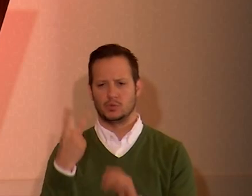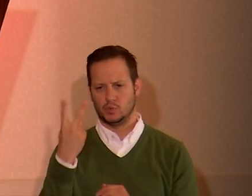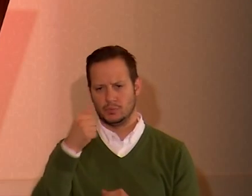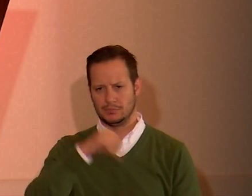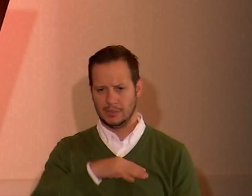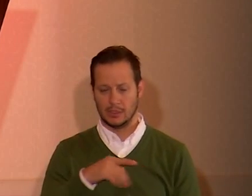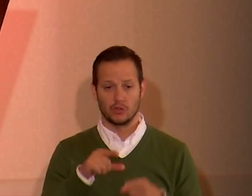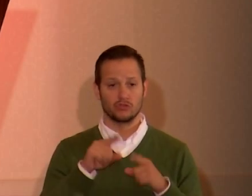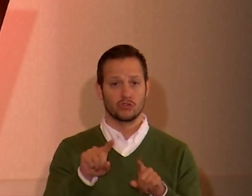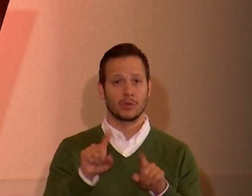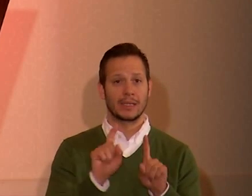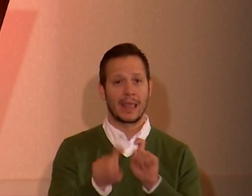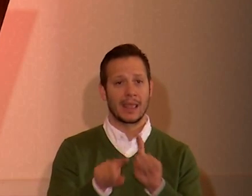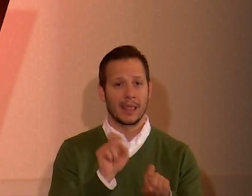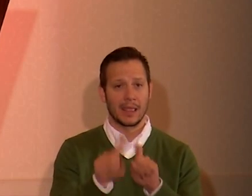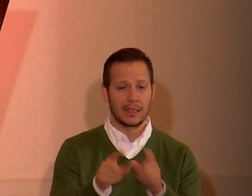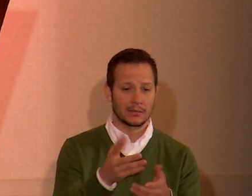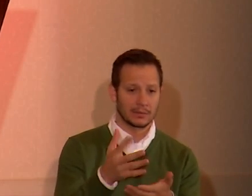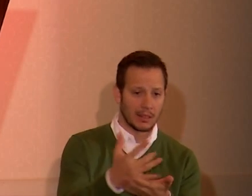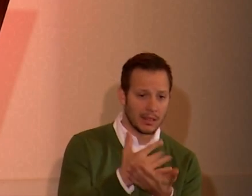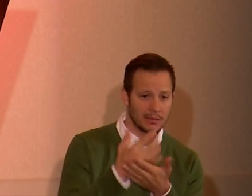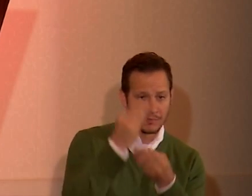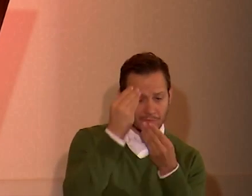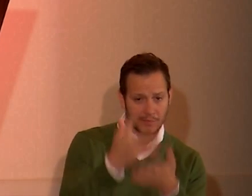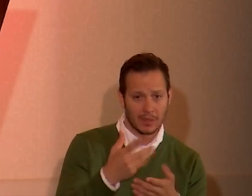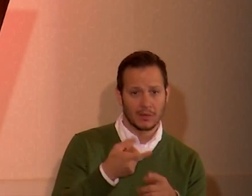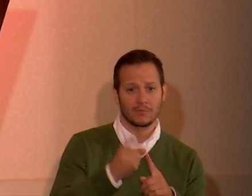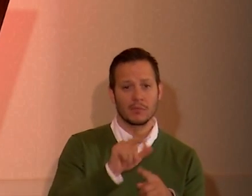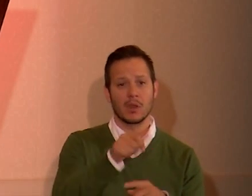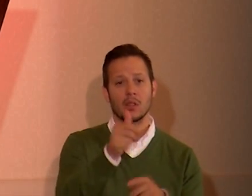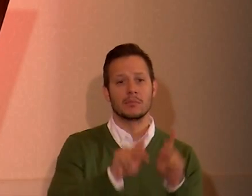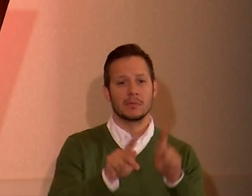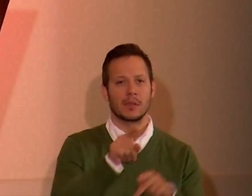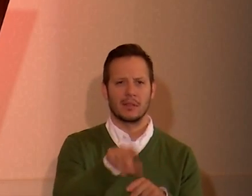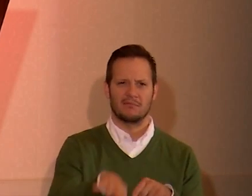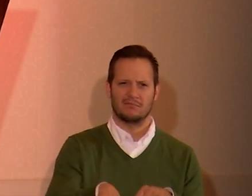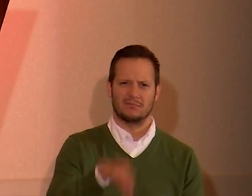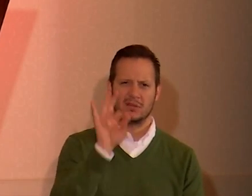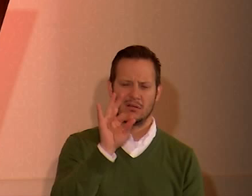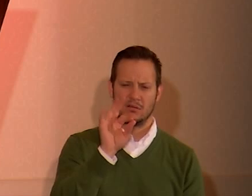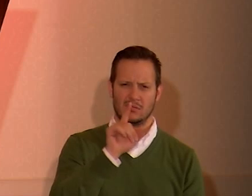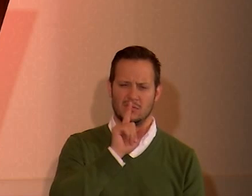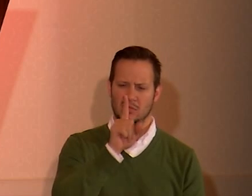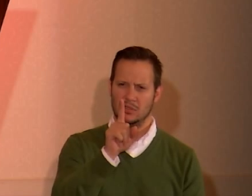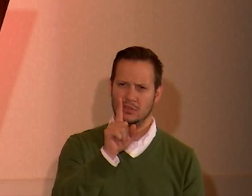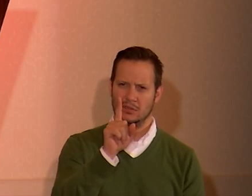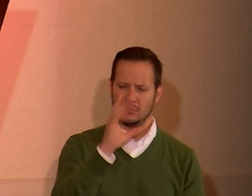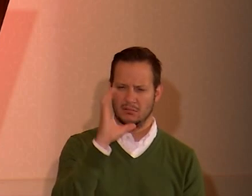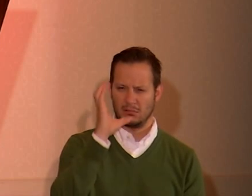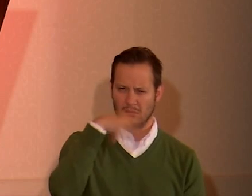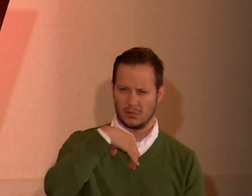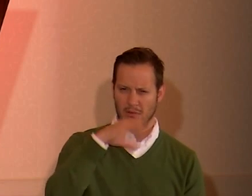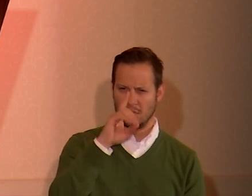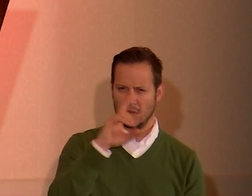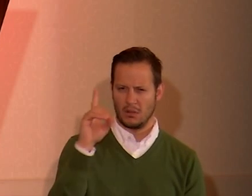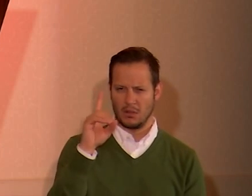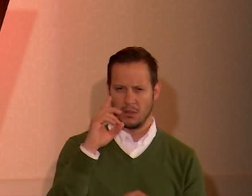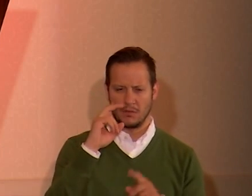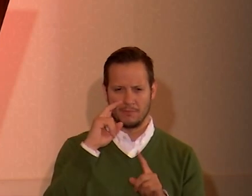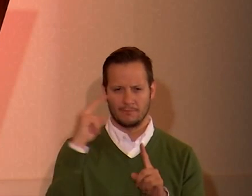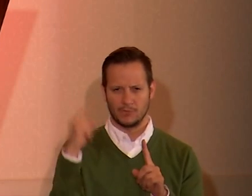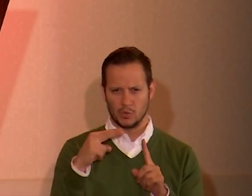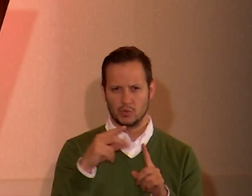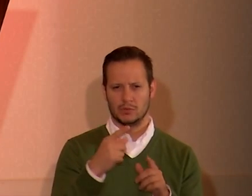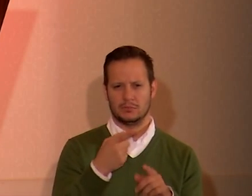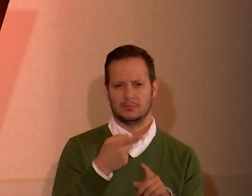during depositions, when they get information from the people on the other side, they found some extraordinarily odd views held